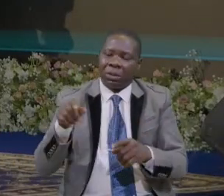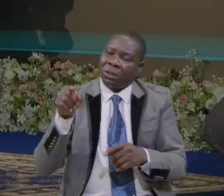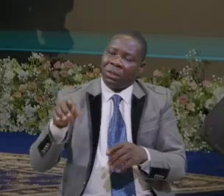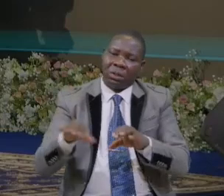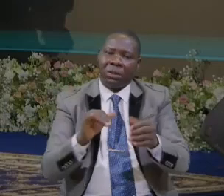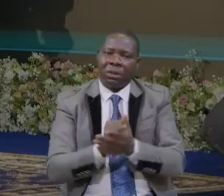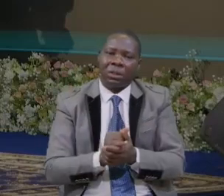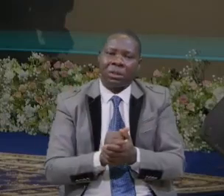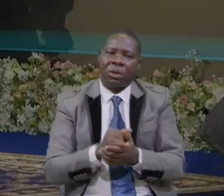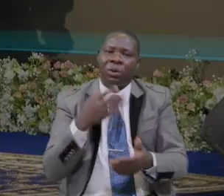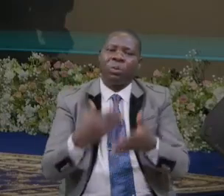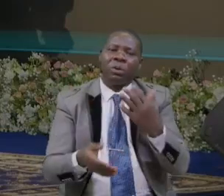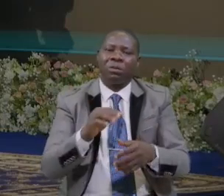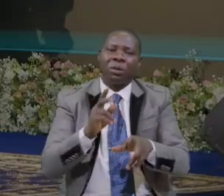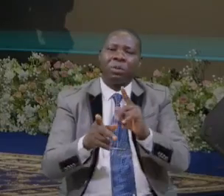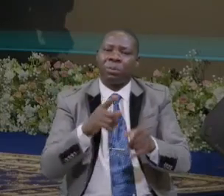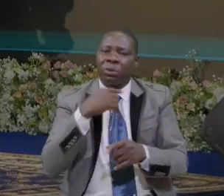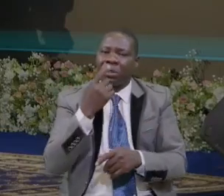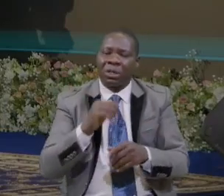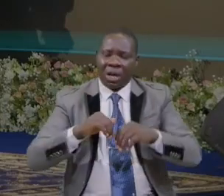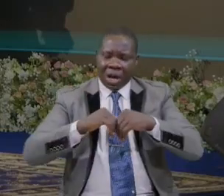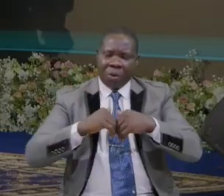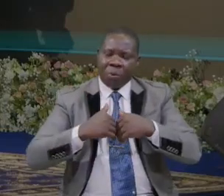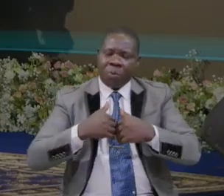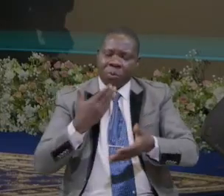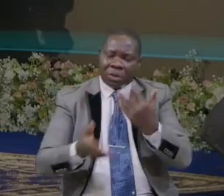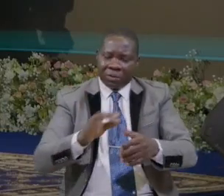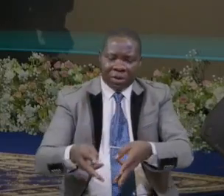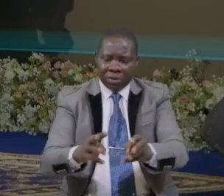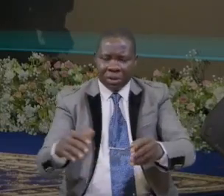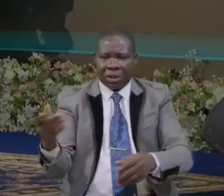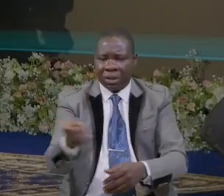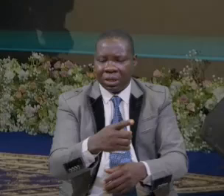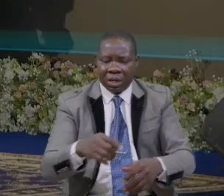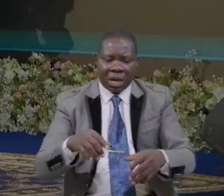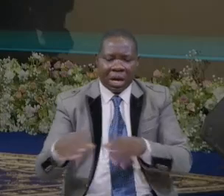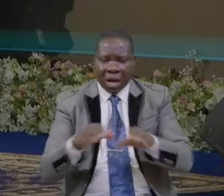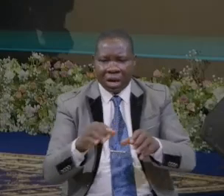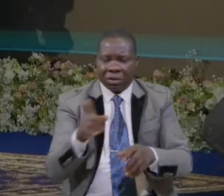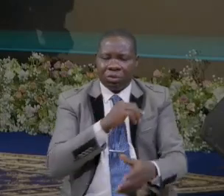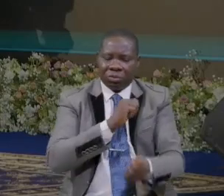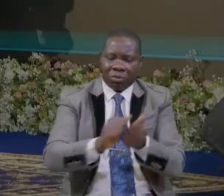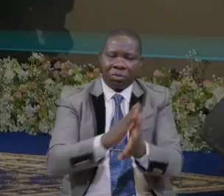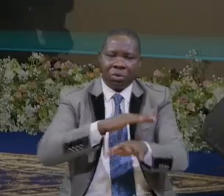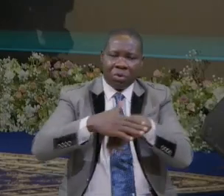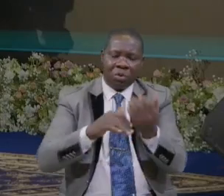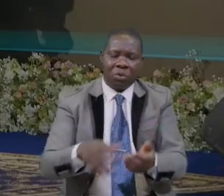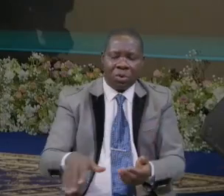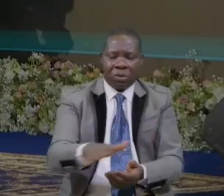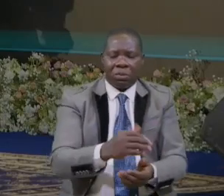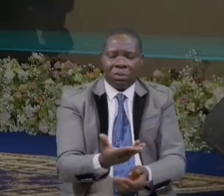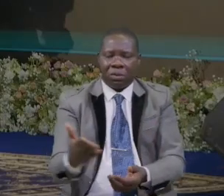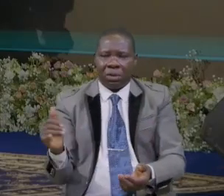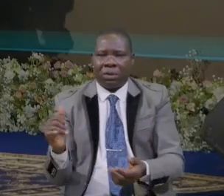say, however they act, you neutralize all those things that they do.